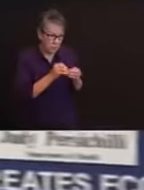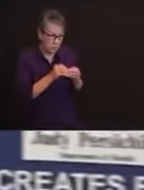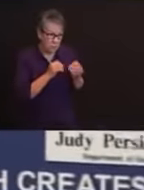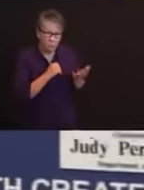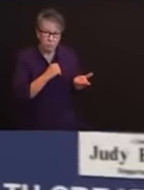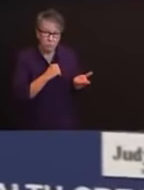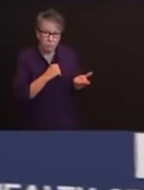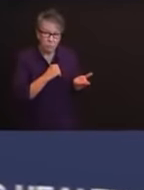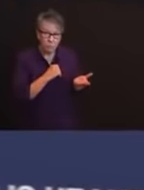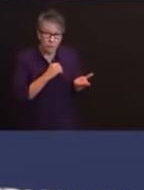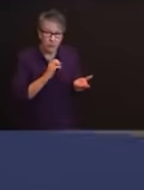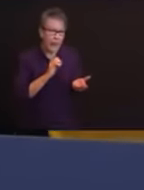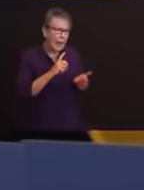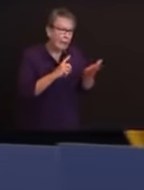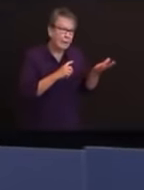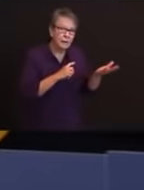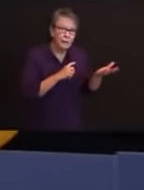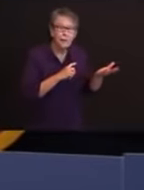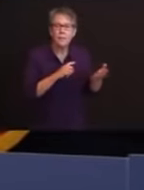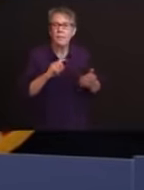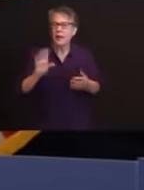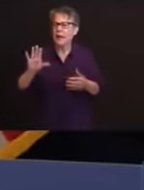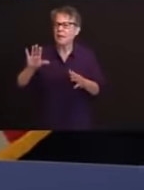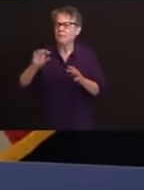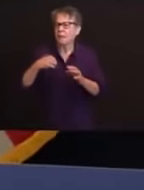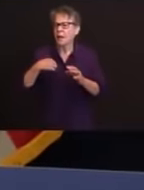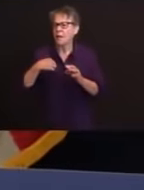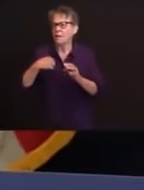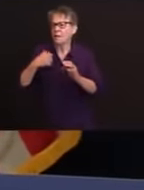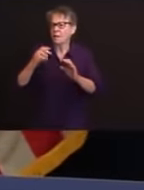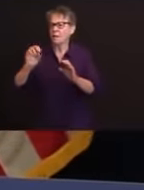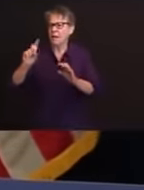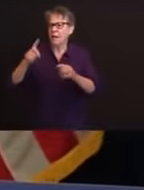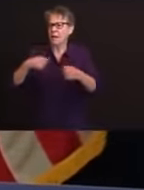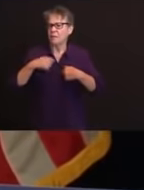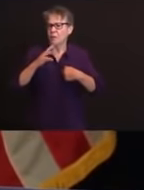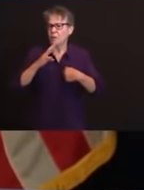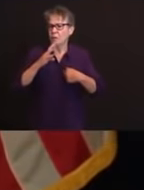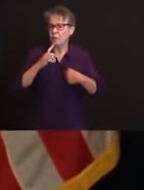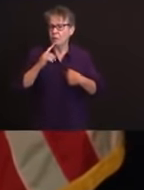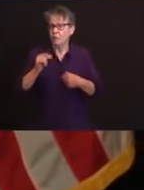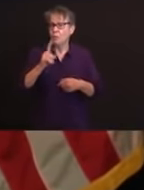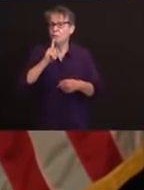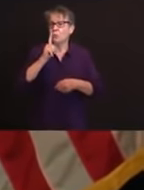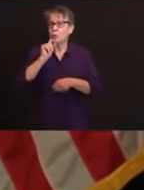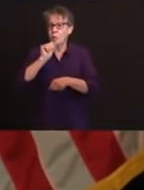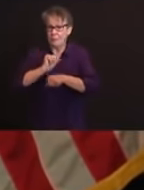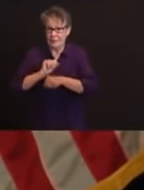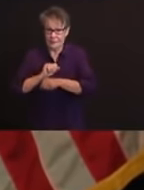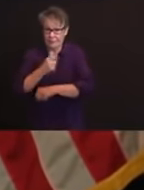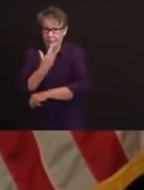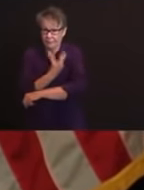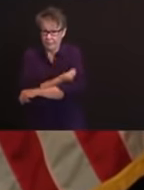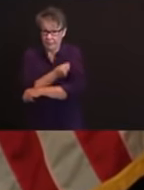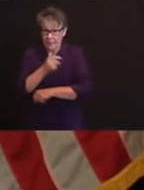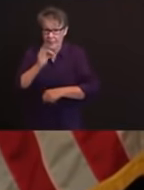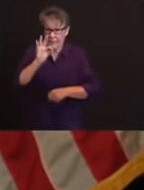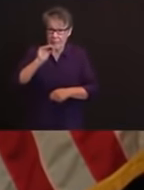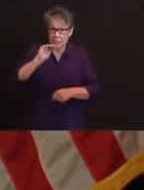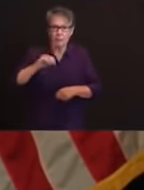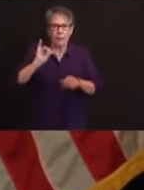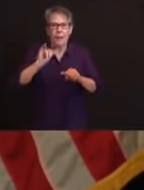The news that we got this morning about the vaccine, if it holds at 90%, would be tremendous news. As you've mentioned,